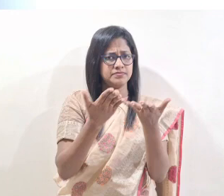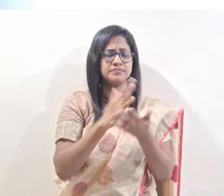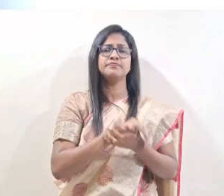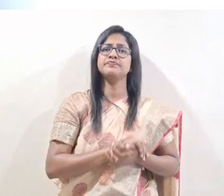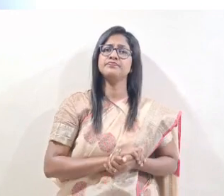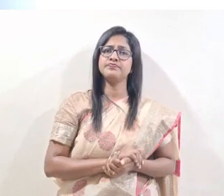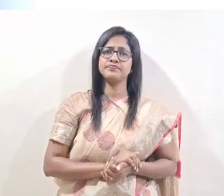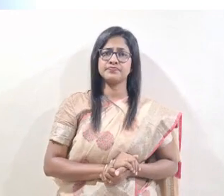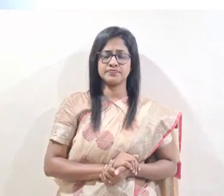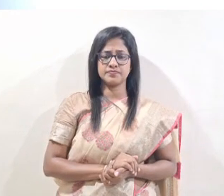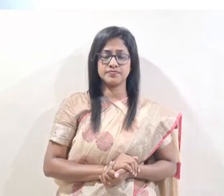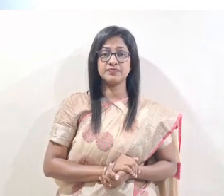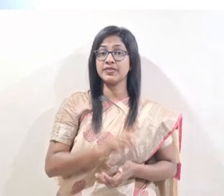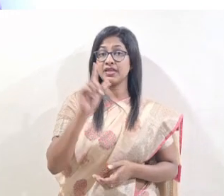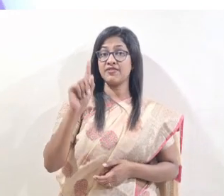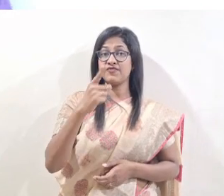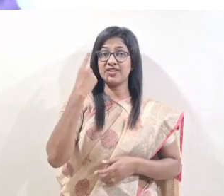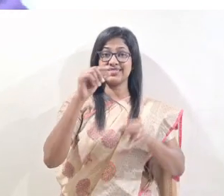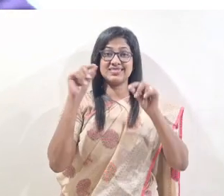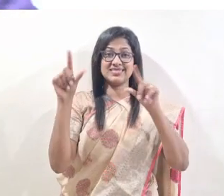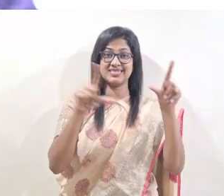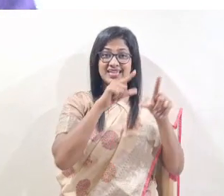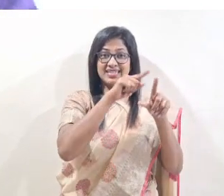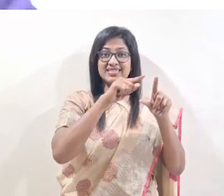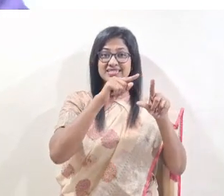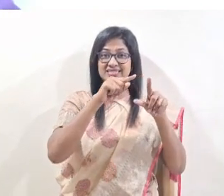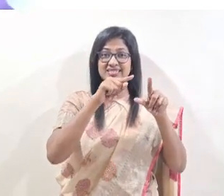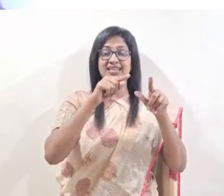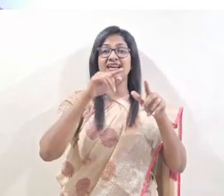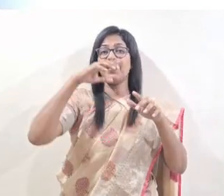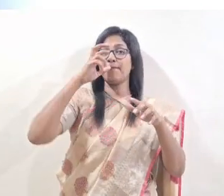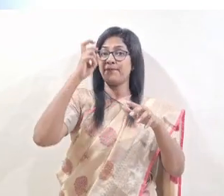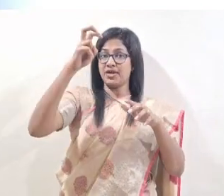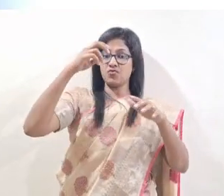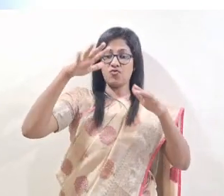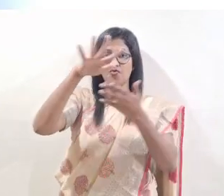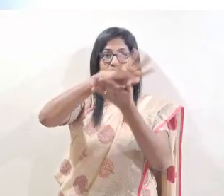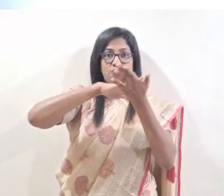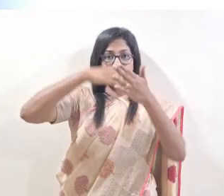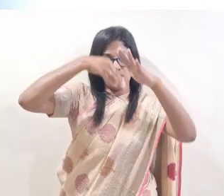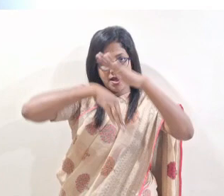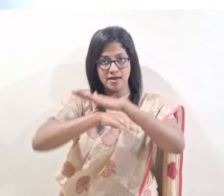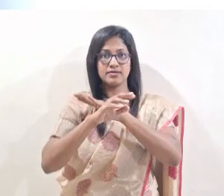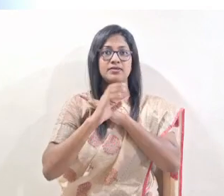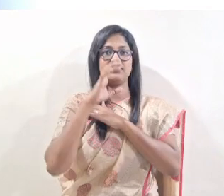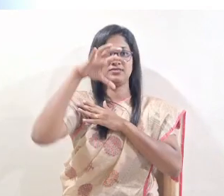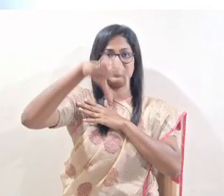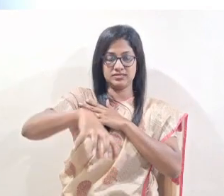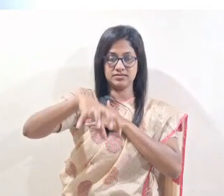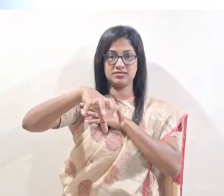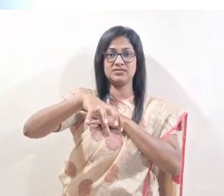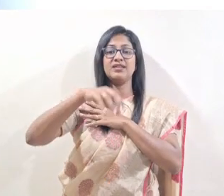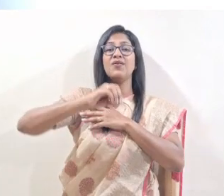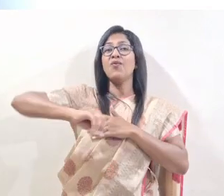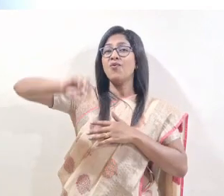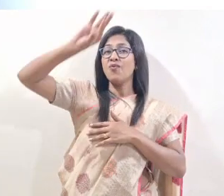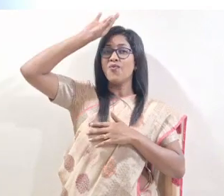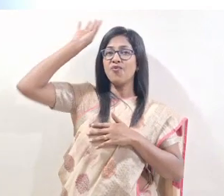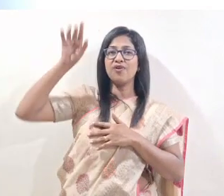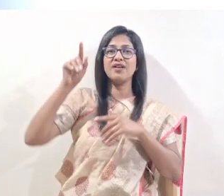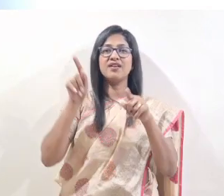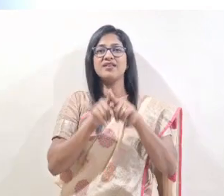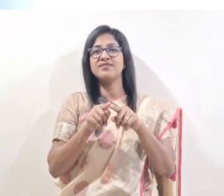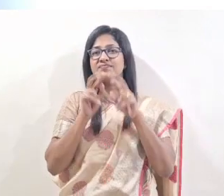you. The first one is the underground station. Now, underground stations, as you see